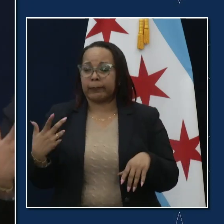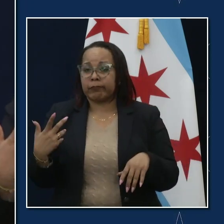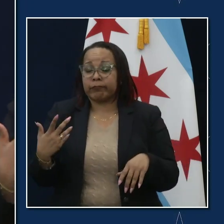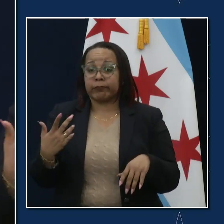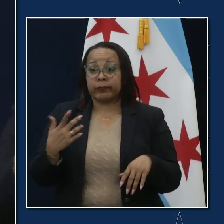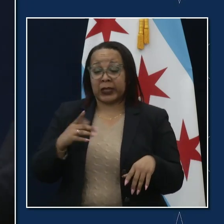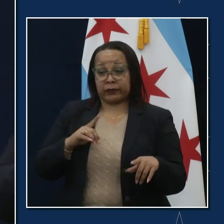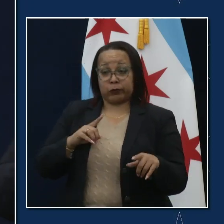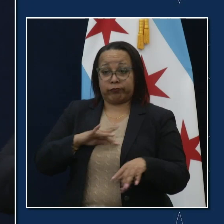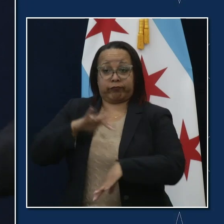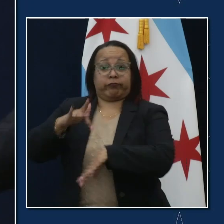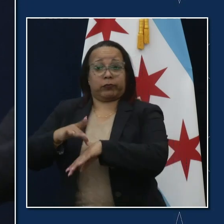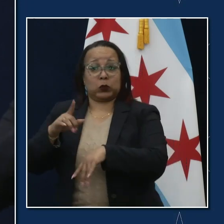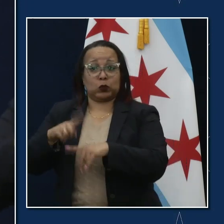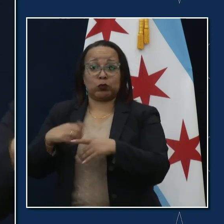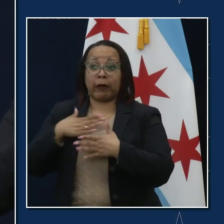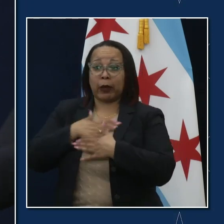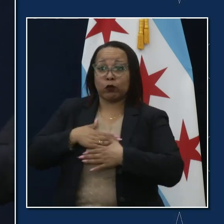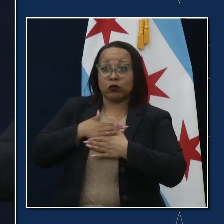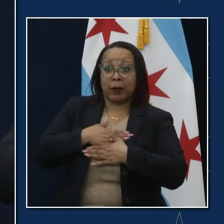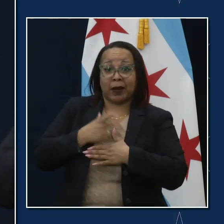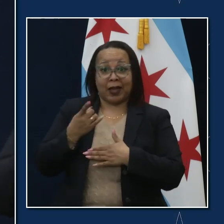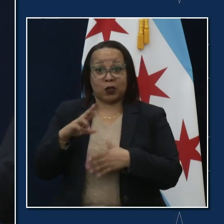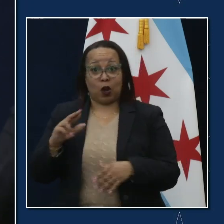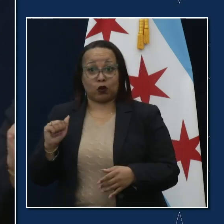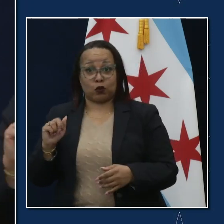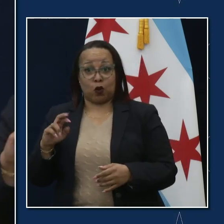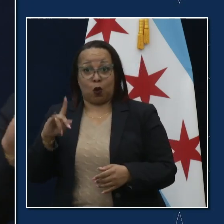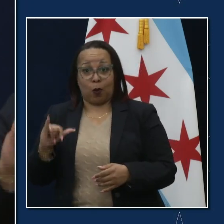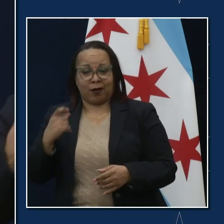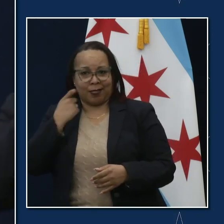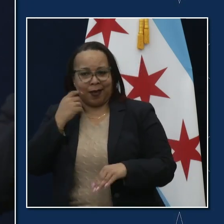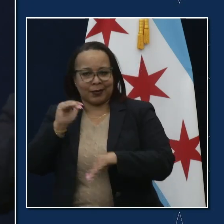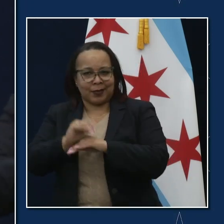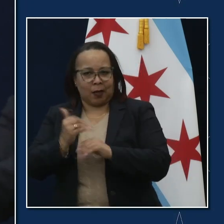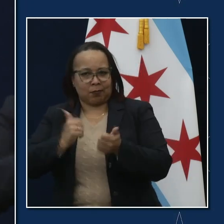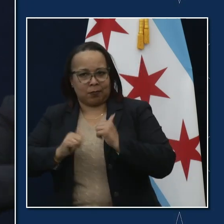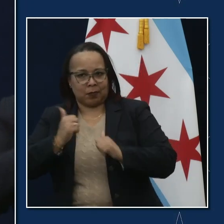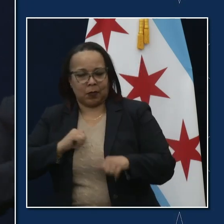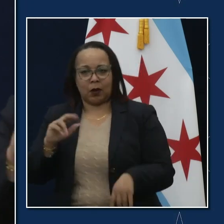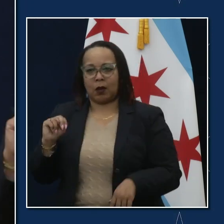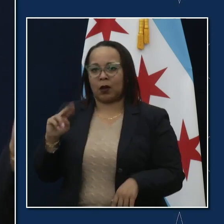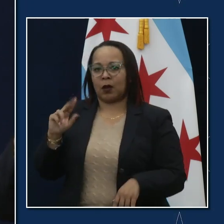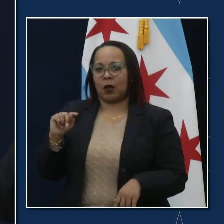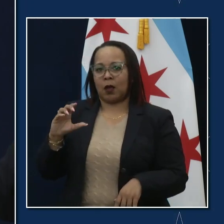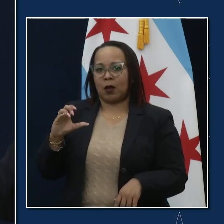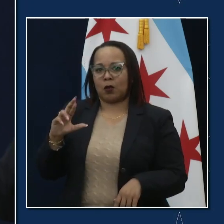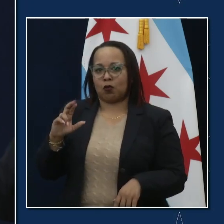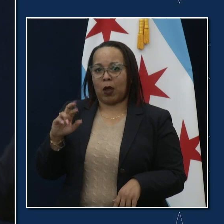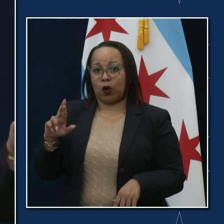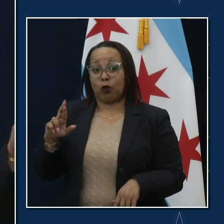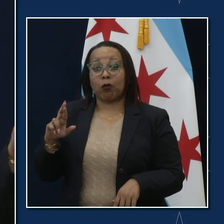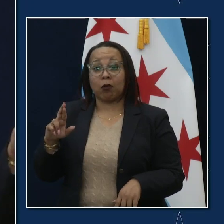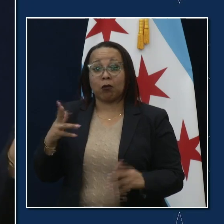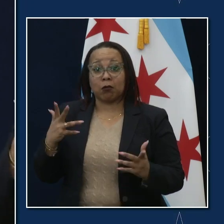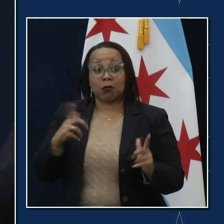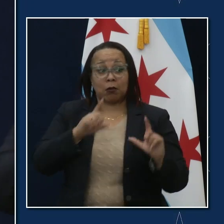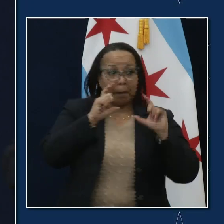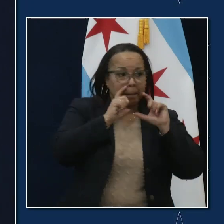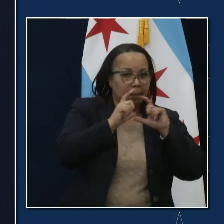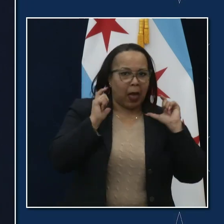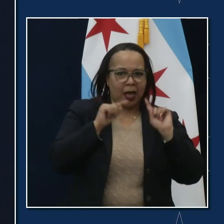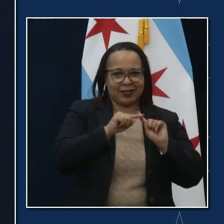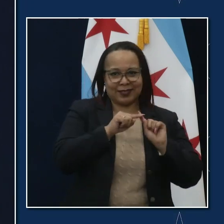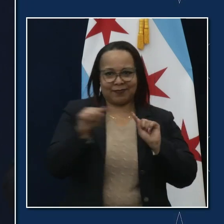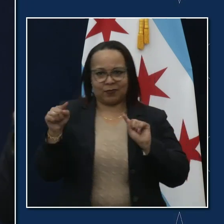whether you're going to entertainment like Dr. Arwady was at last night with the Nutcracker, wear a mask. We think that